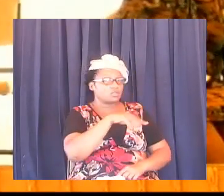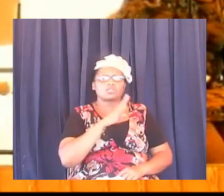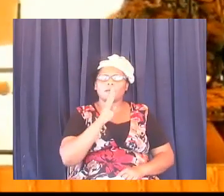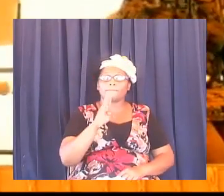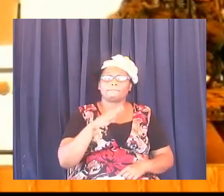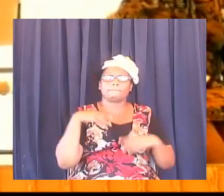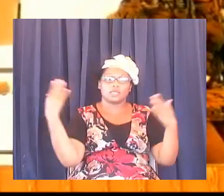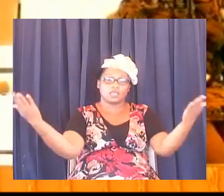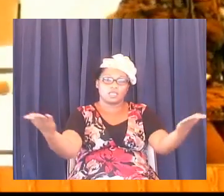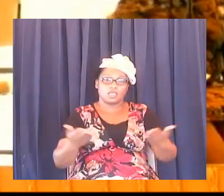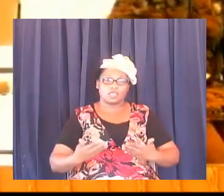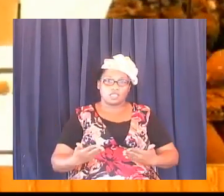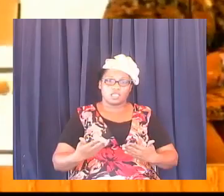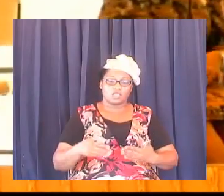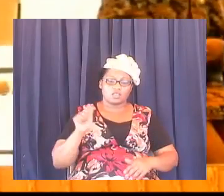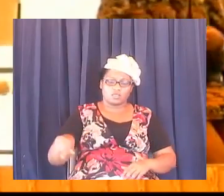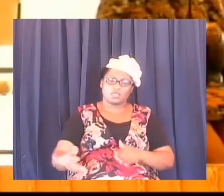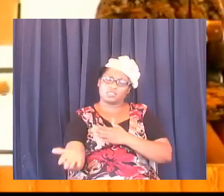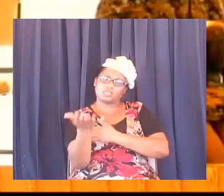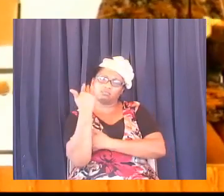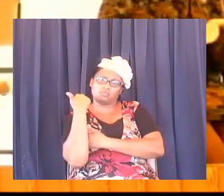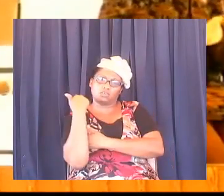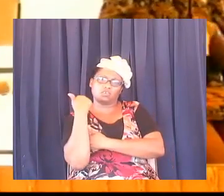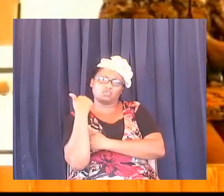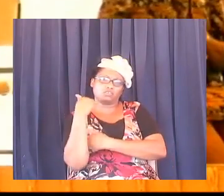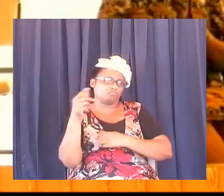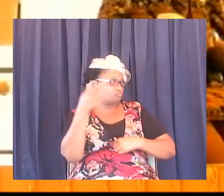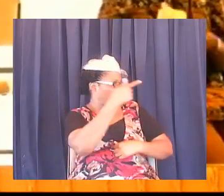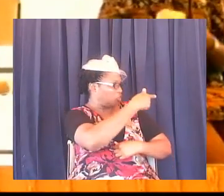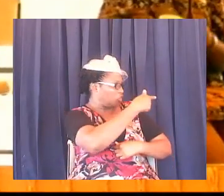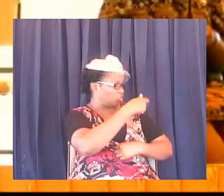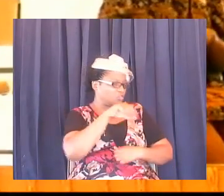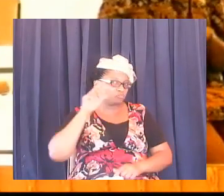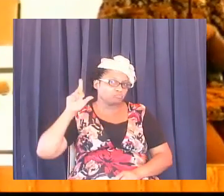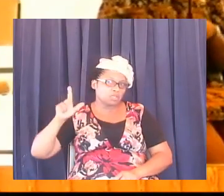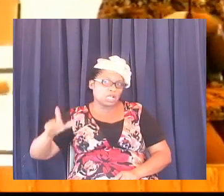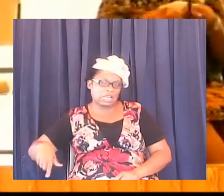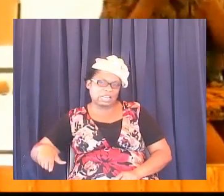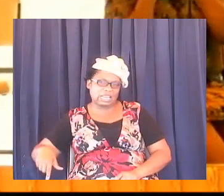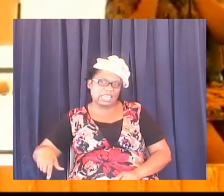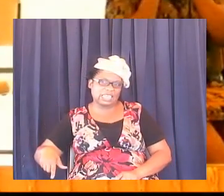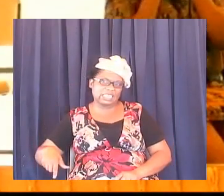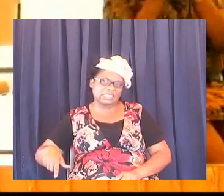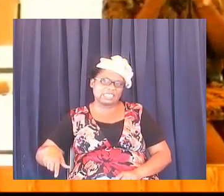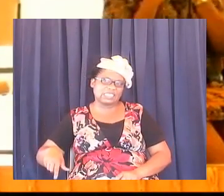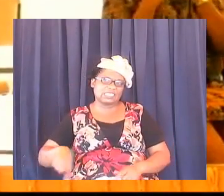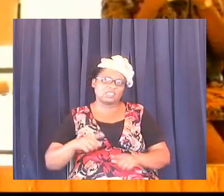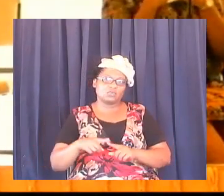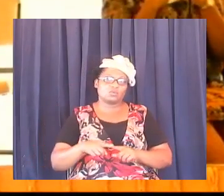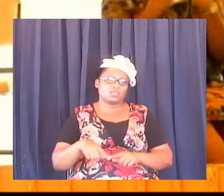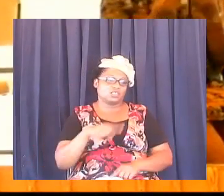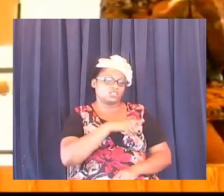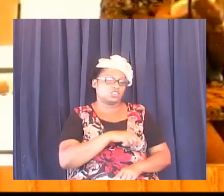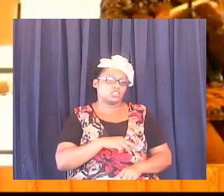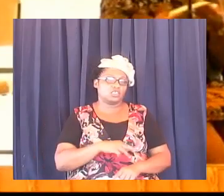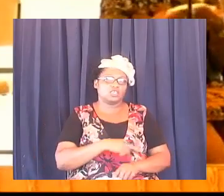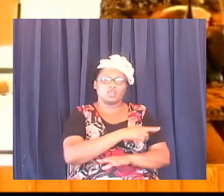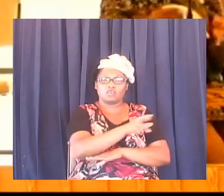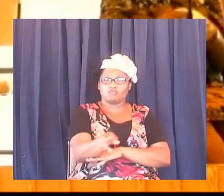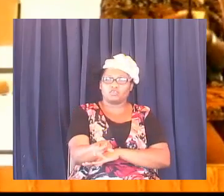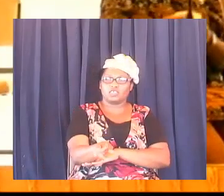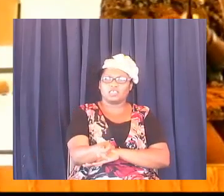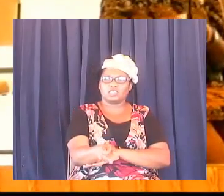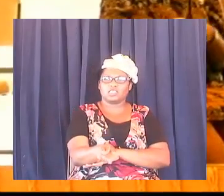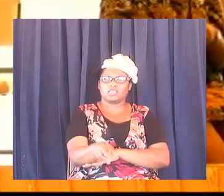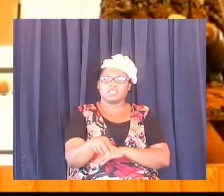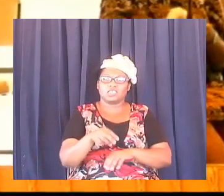this morning I'm late. And when I reach the foot of the, almost the foot of the hill, I leave the Bible. We have to spin around